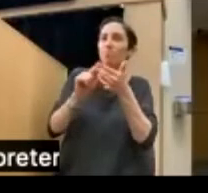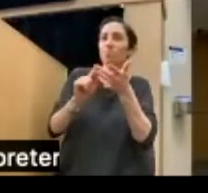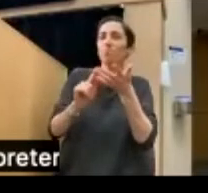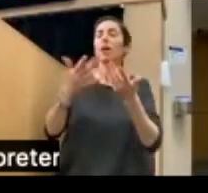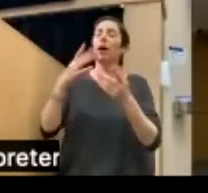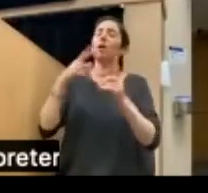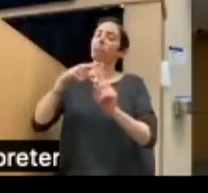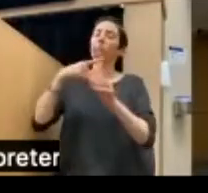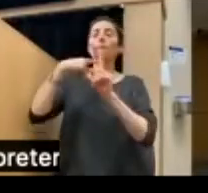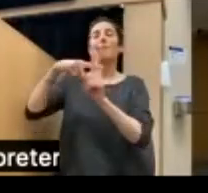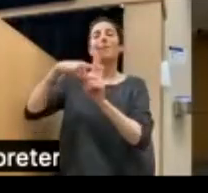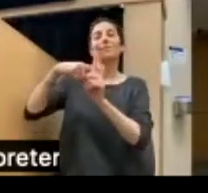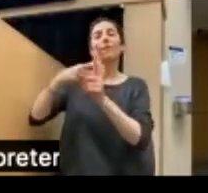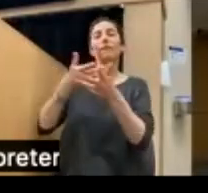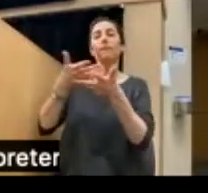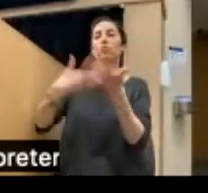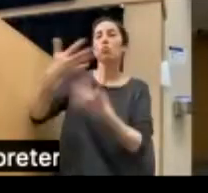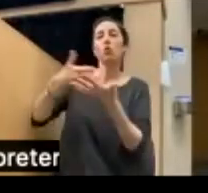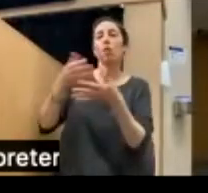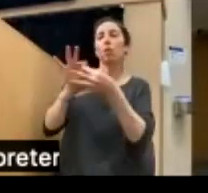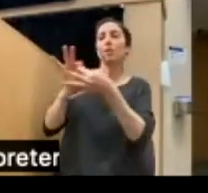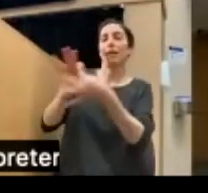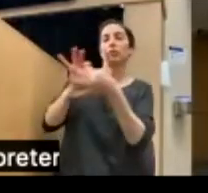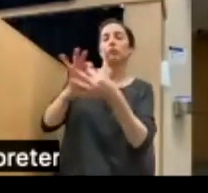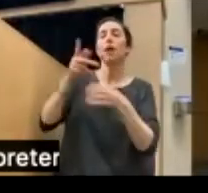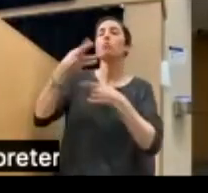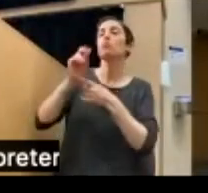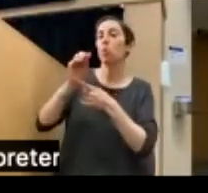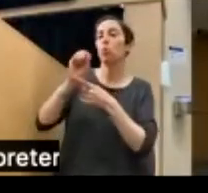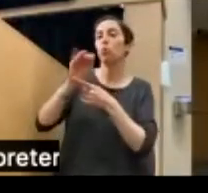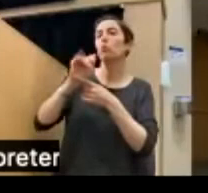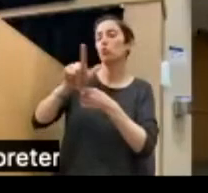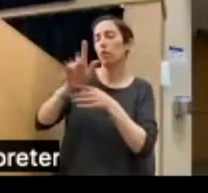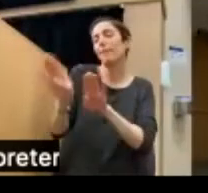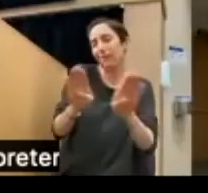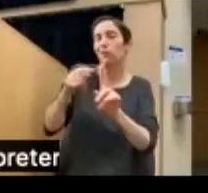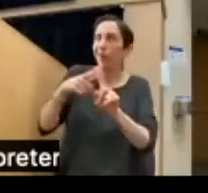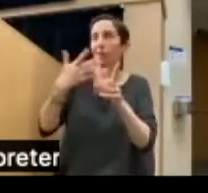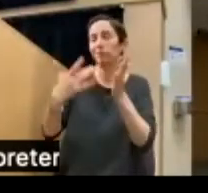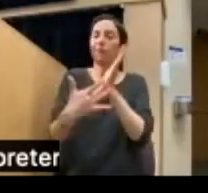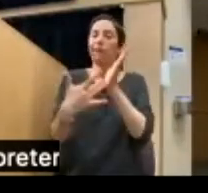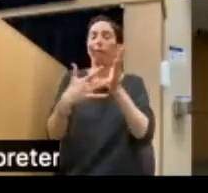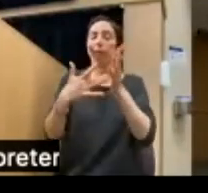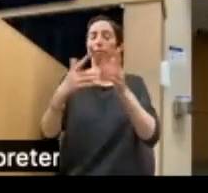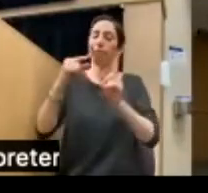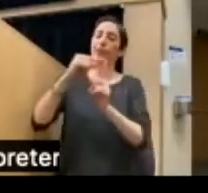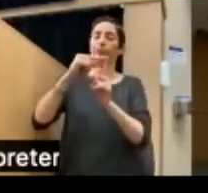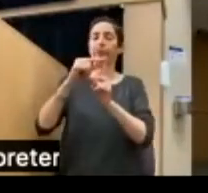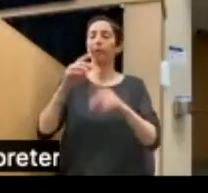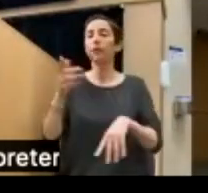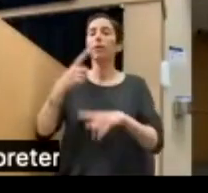social connection. And that's pro-social behavior in more fancy terms, but what everyone else knows